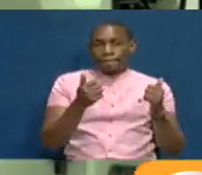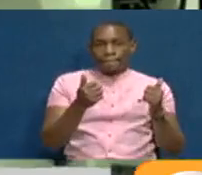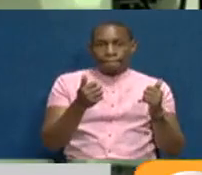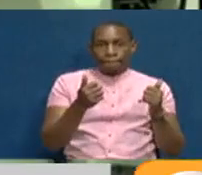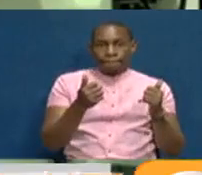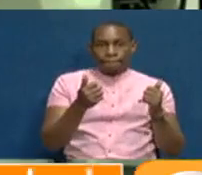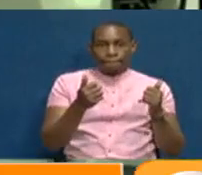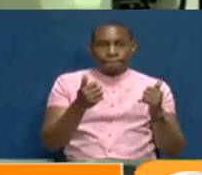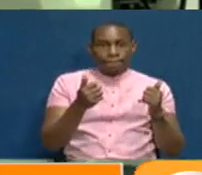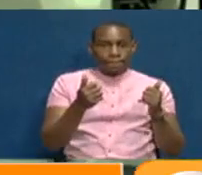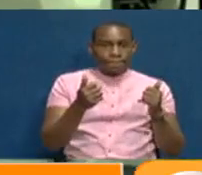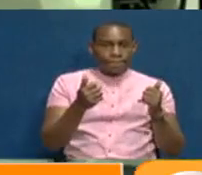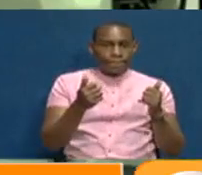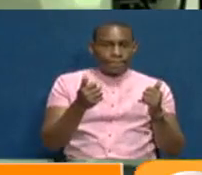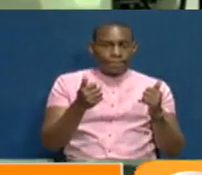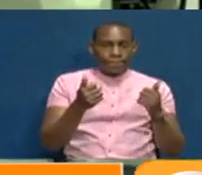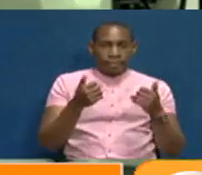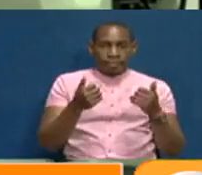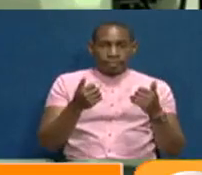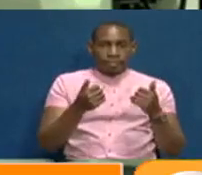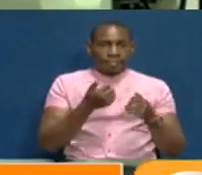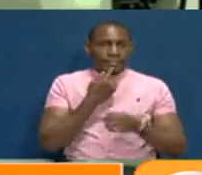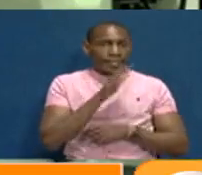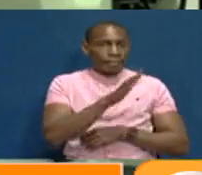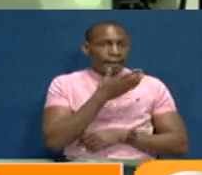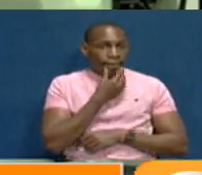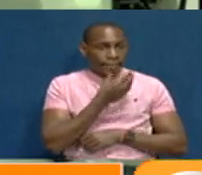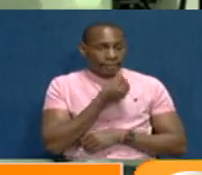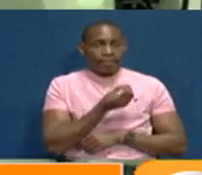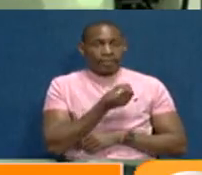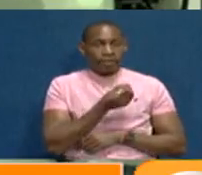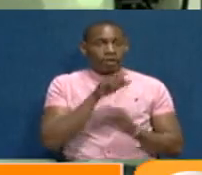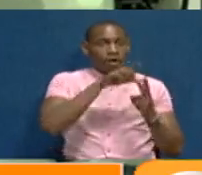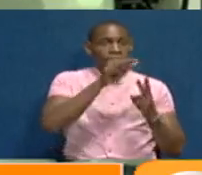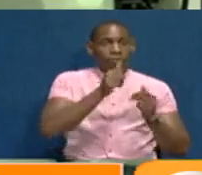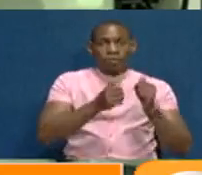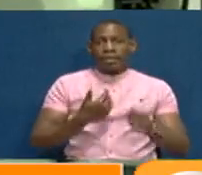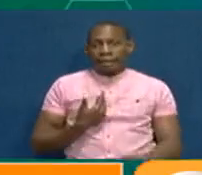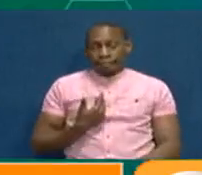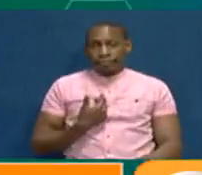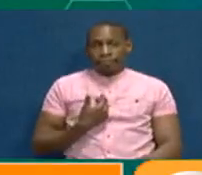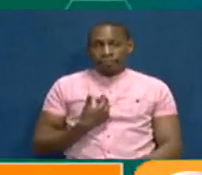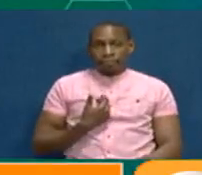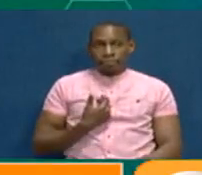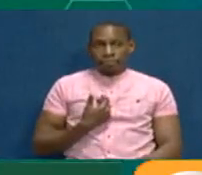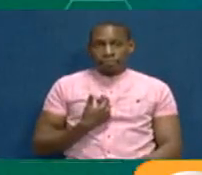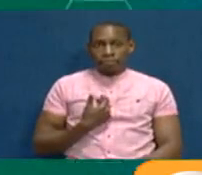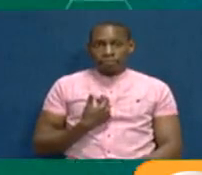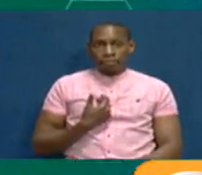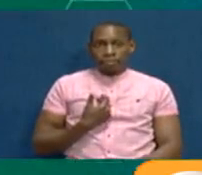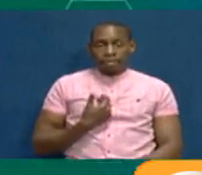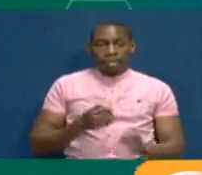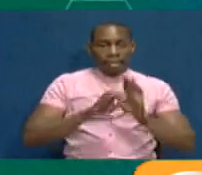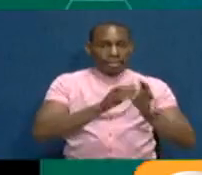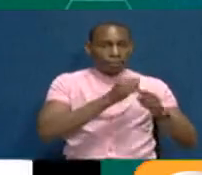then I will tell them what options we have. If, for example,